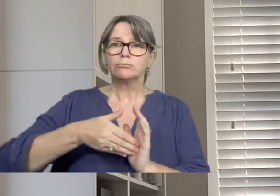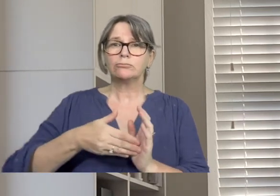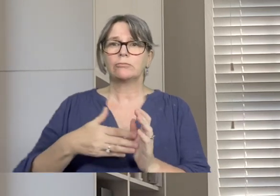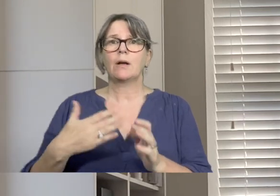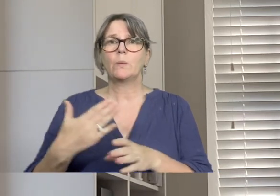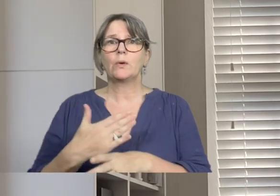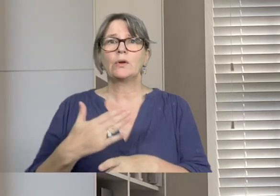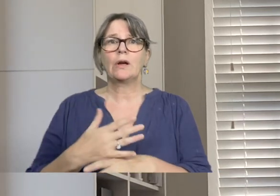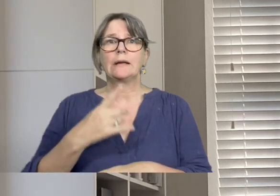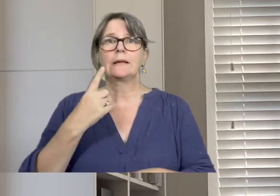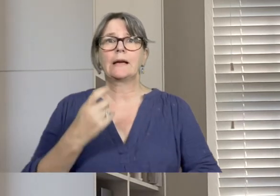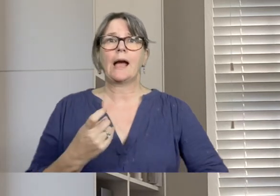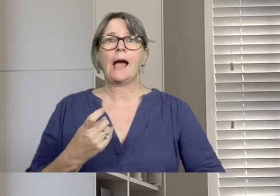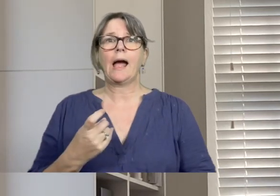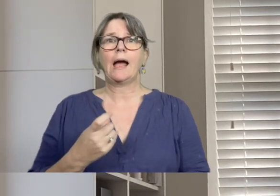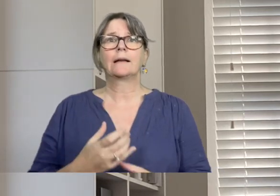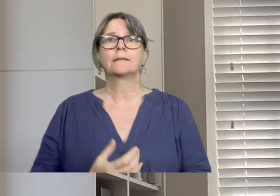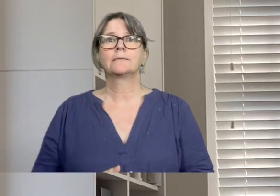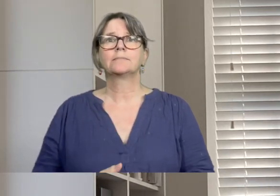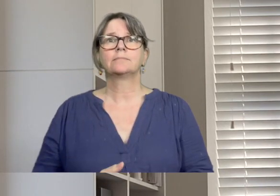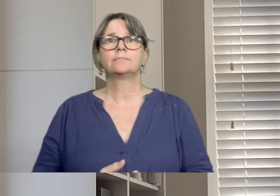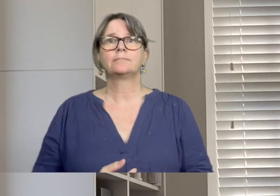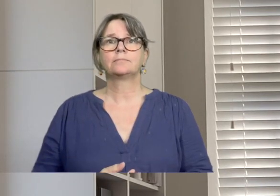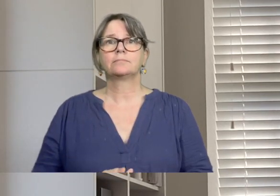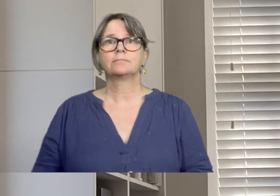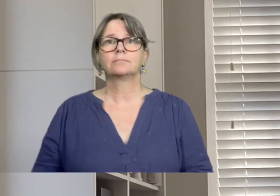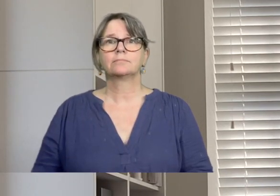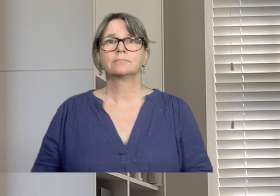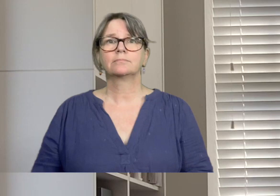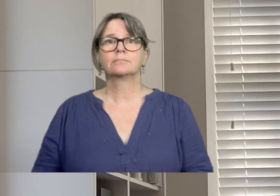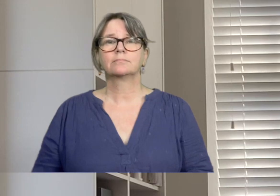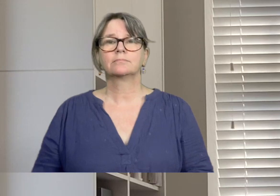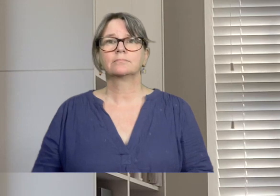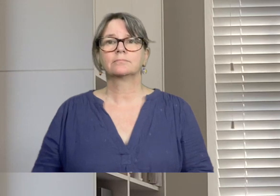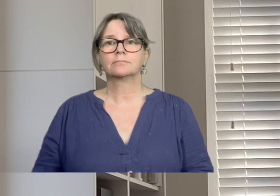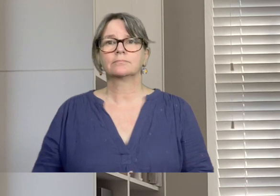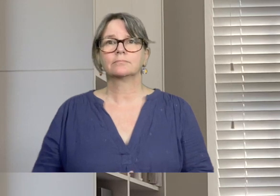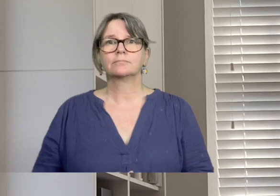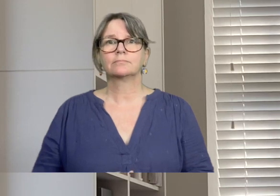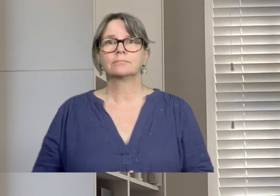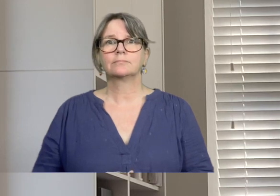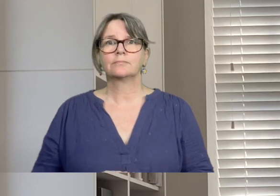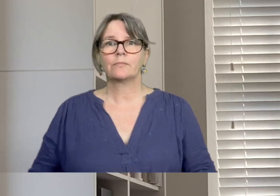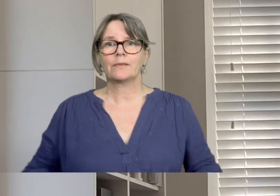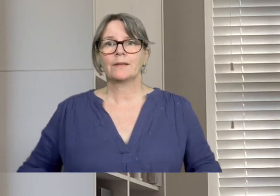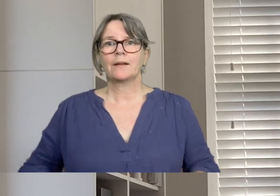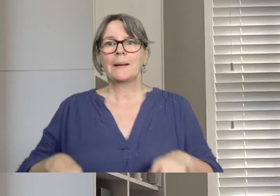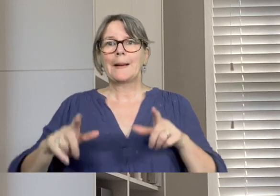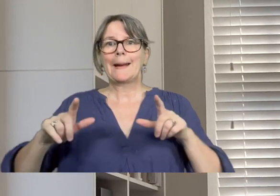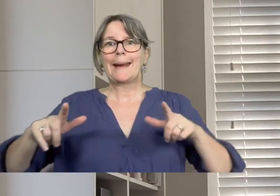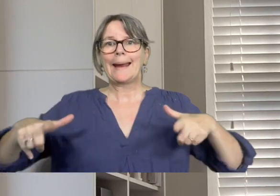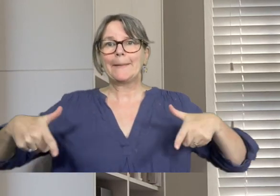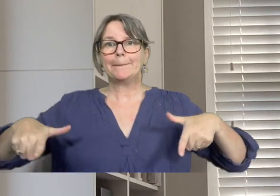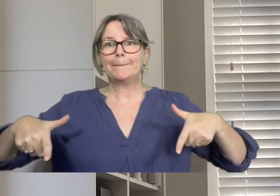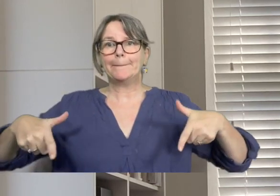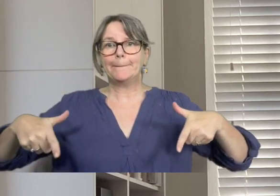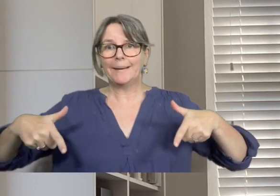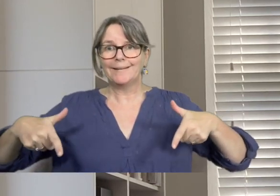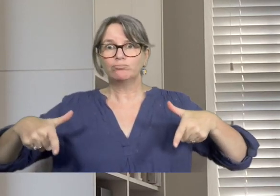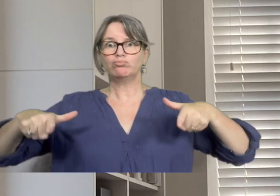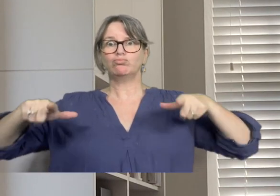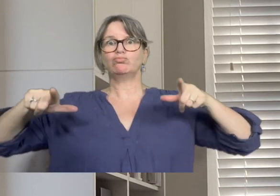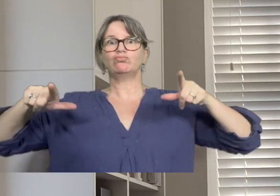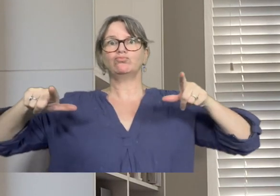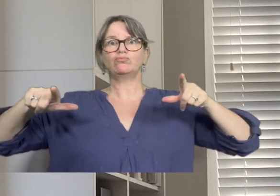increase the, or take it a little bit deeper into the hamstring, rather than thinking about lifting through the hip, thinking about tracking that leg